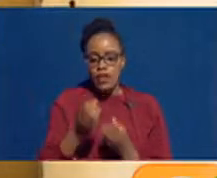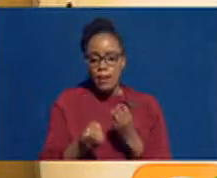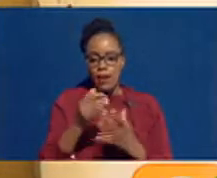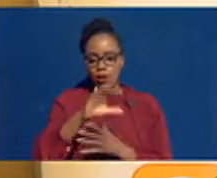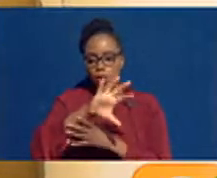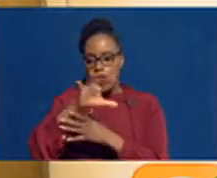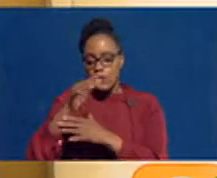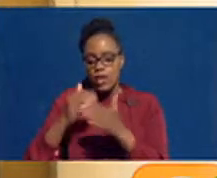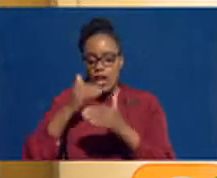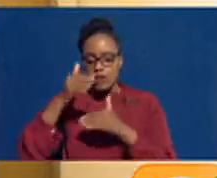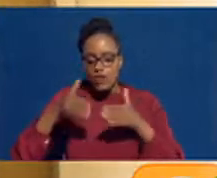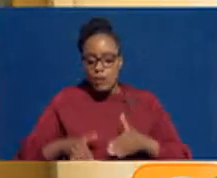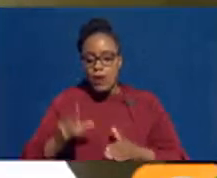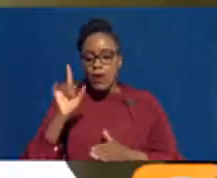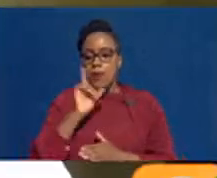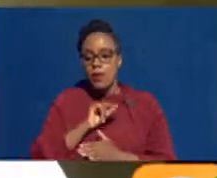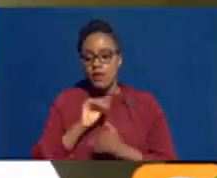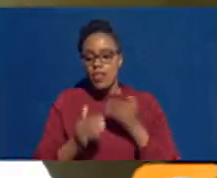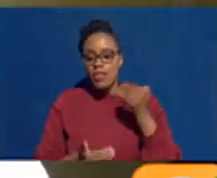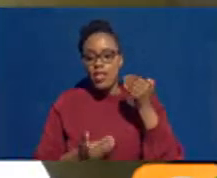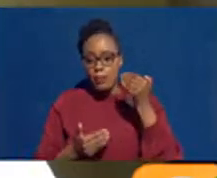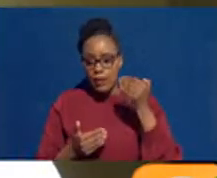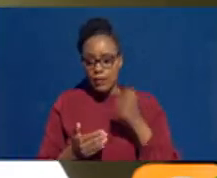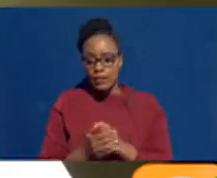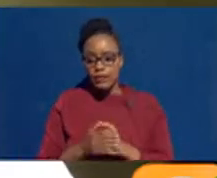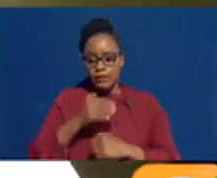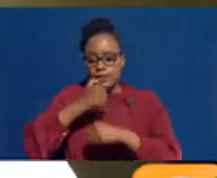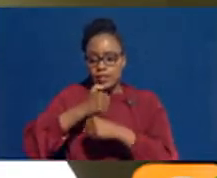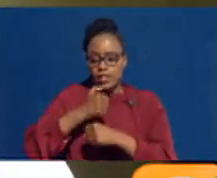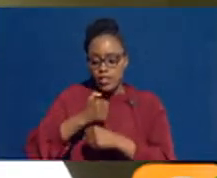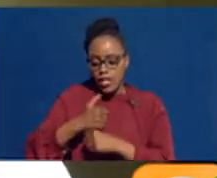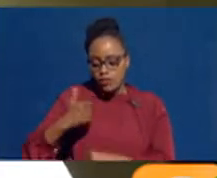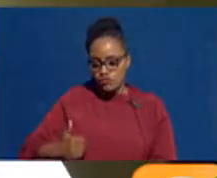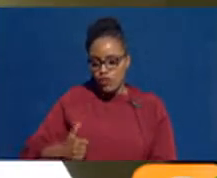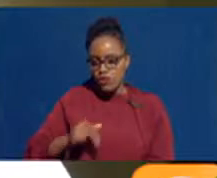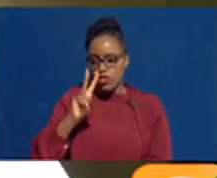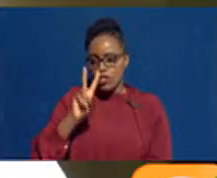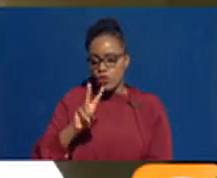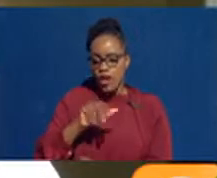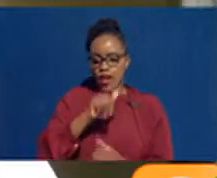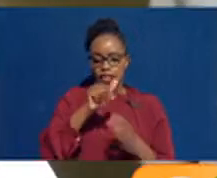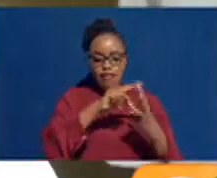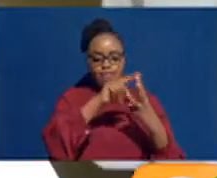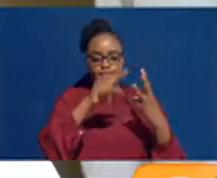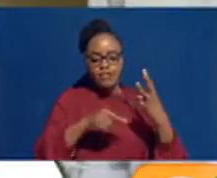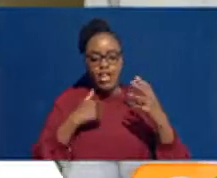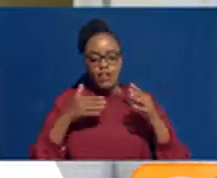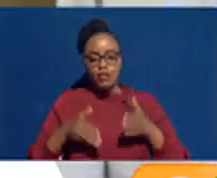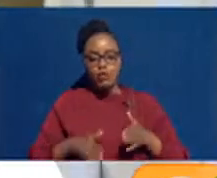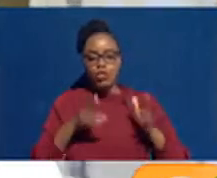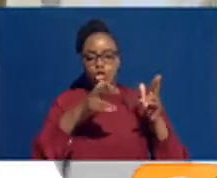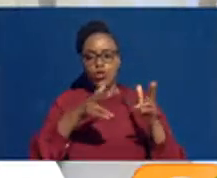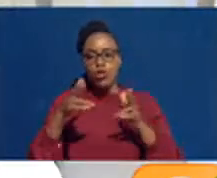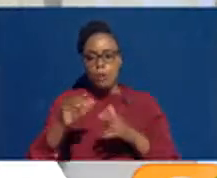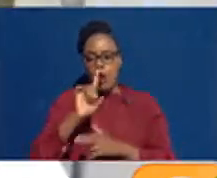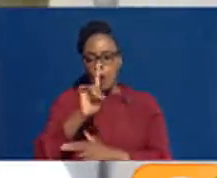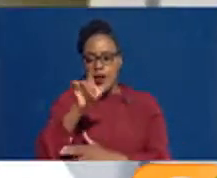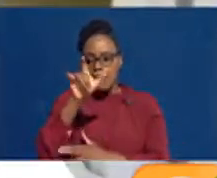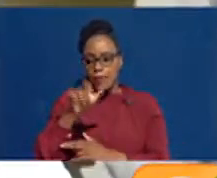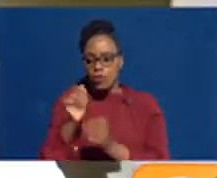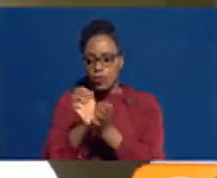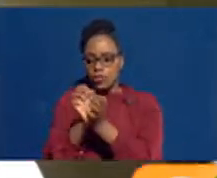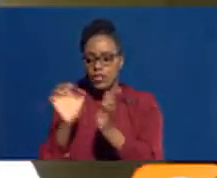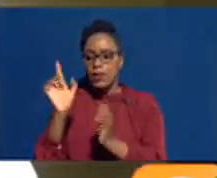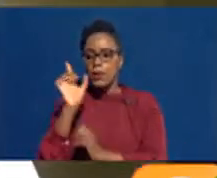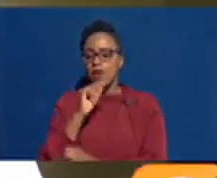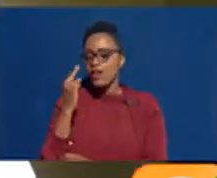after delivering their bundles of joy. Wawili walifanyiwa operation na watatu wamejifungua kawaida. Ngaje mmoja alidischargewa